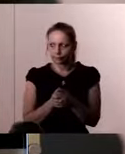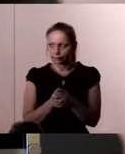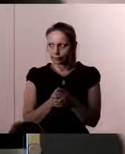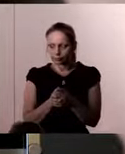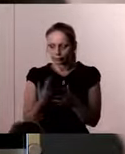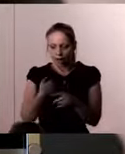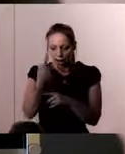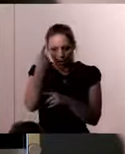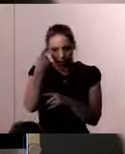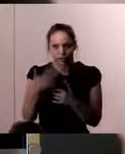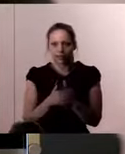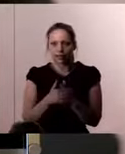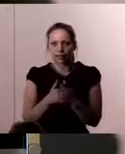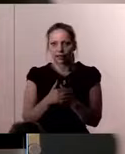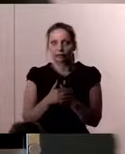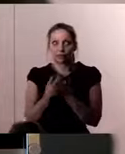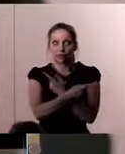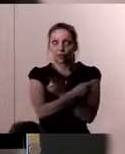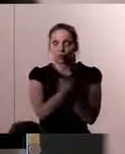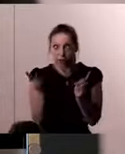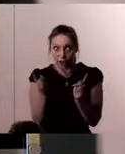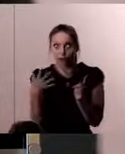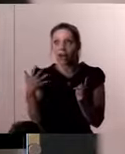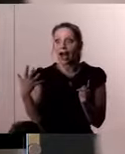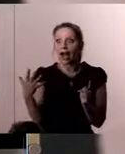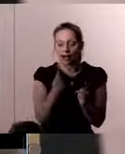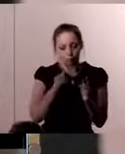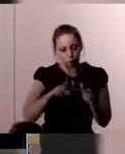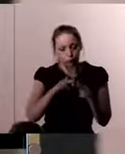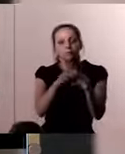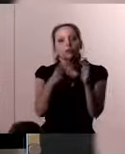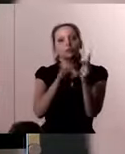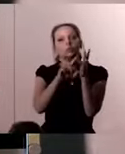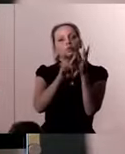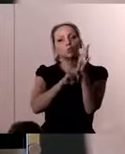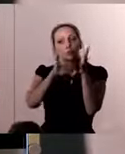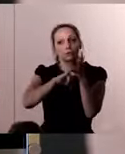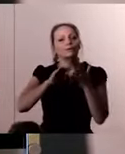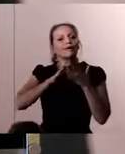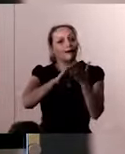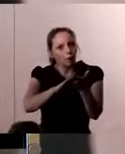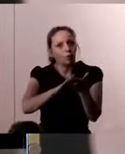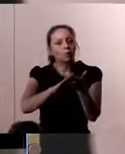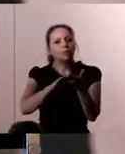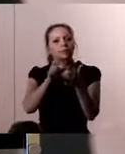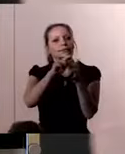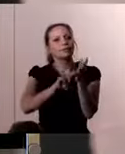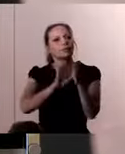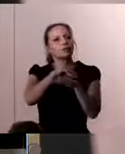thing is, I think we're going to have to pick up that slack. And we need to develop some tools to be able to deal with those lies.